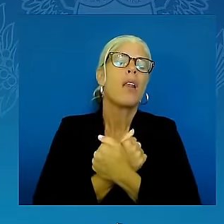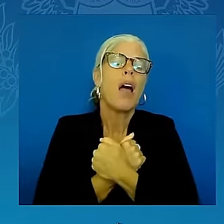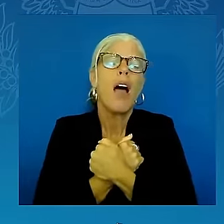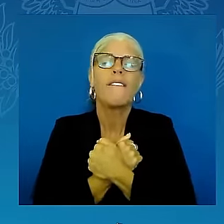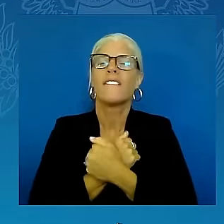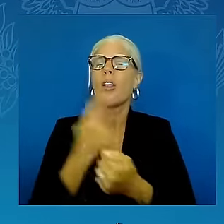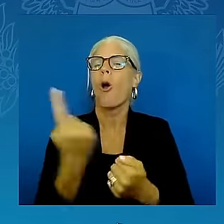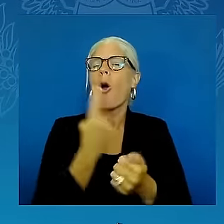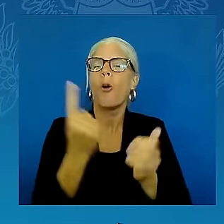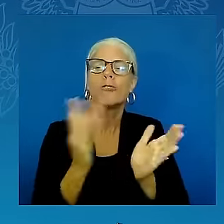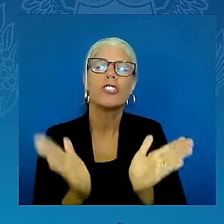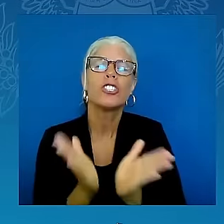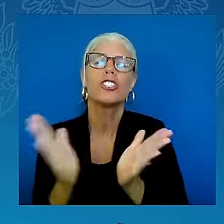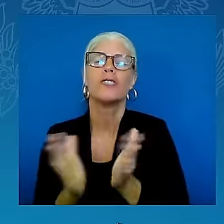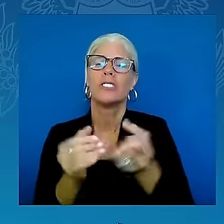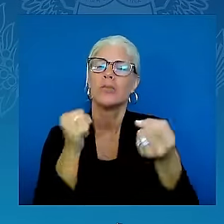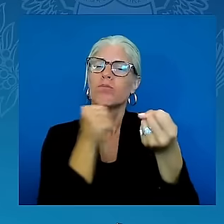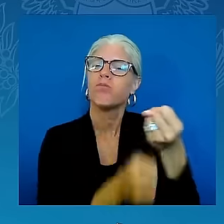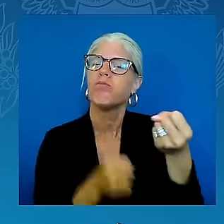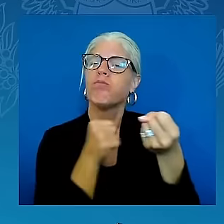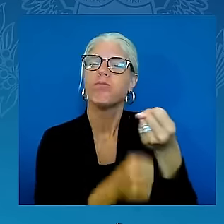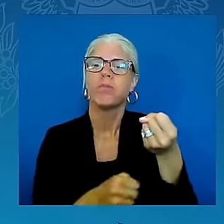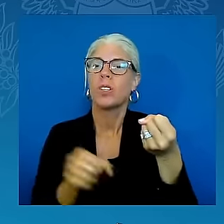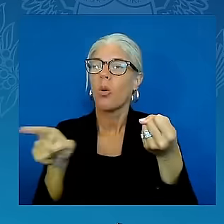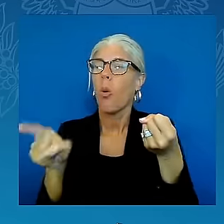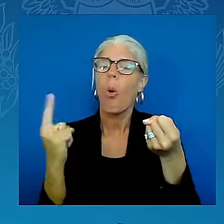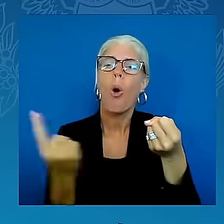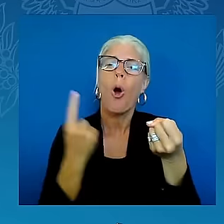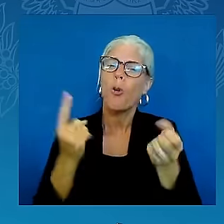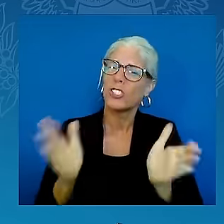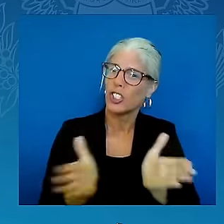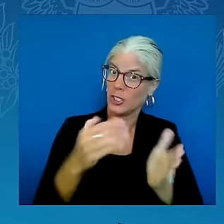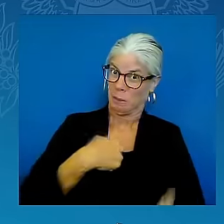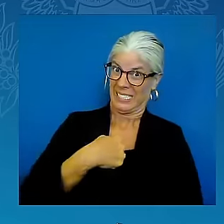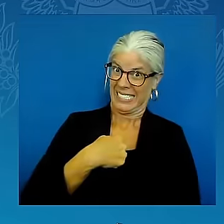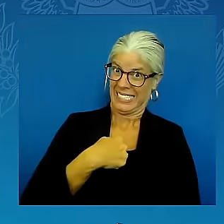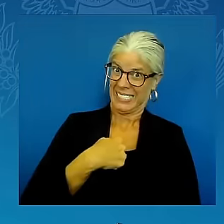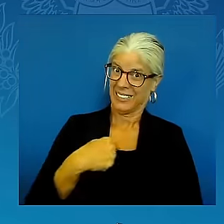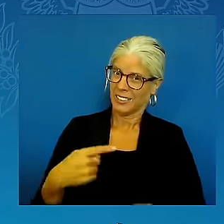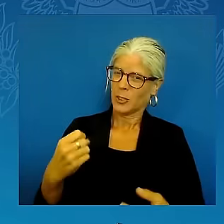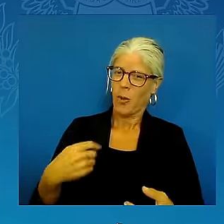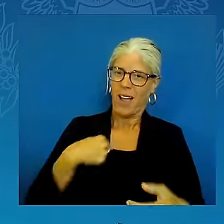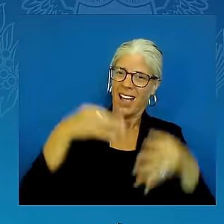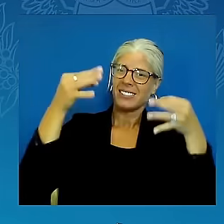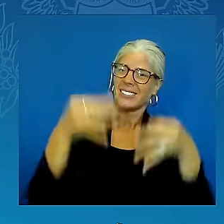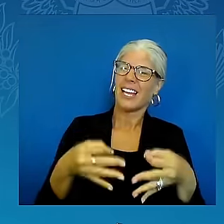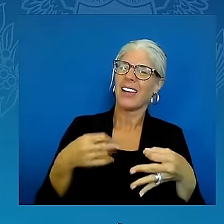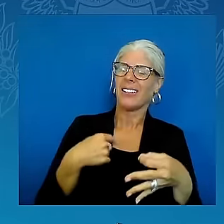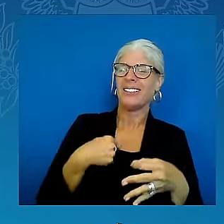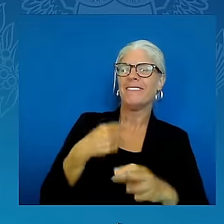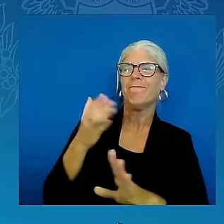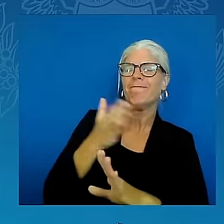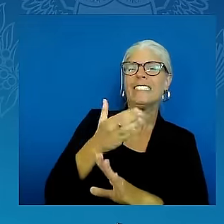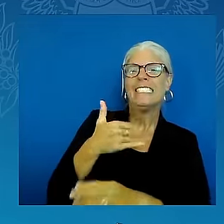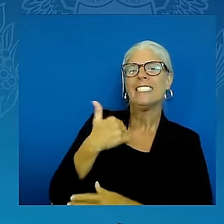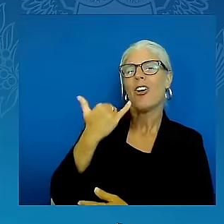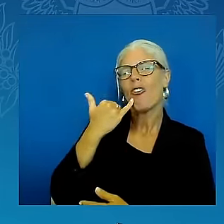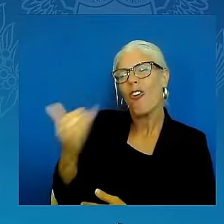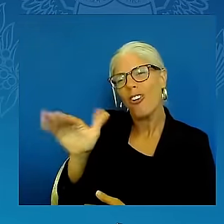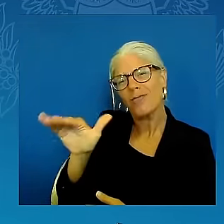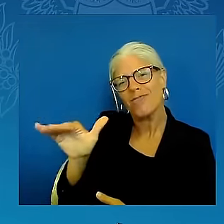her for that. I called to thank her for the impact she has had on so many